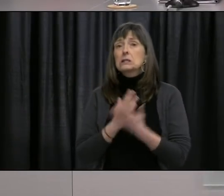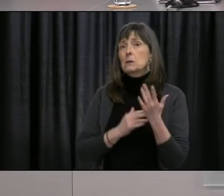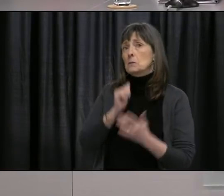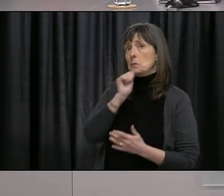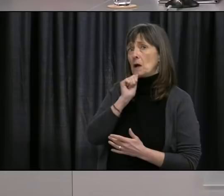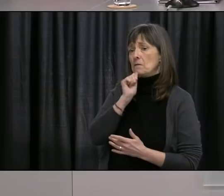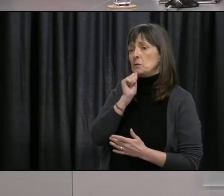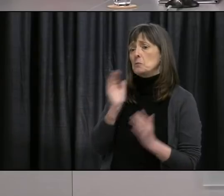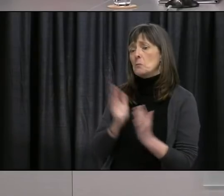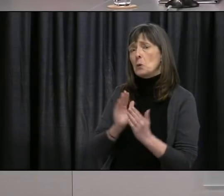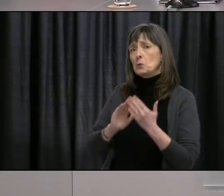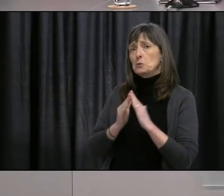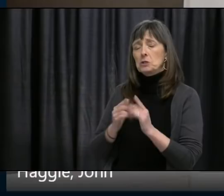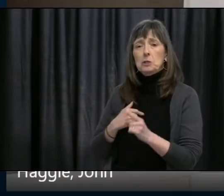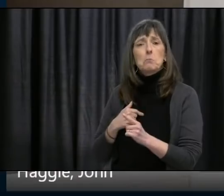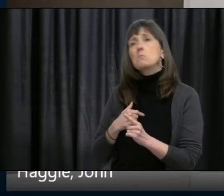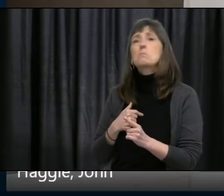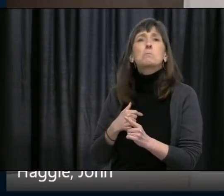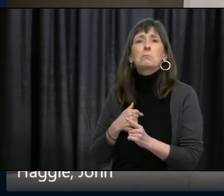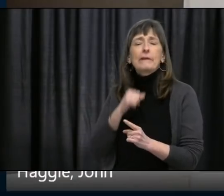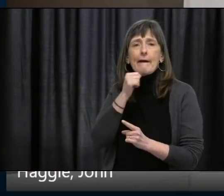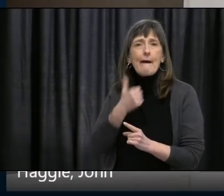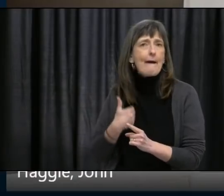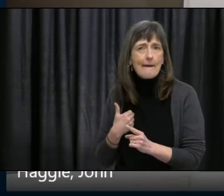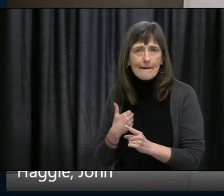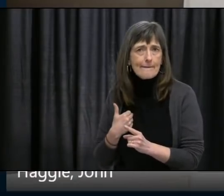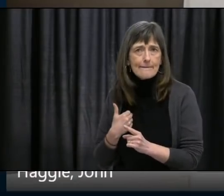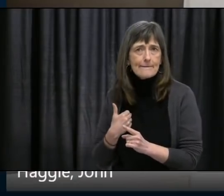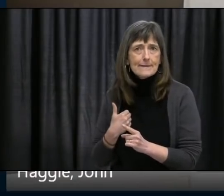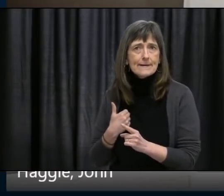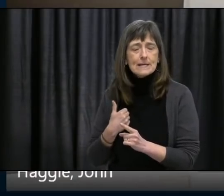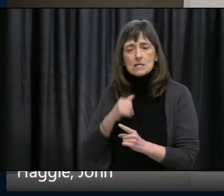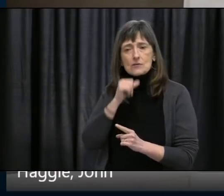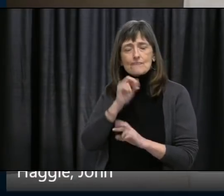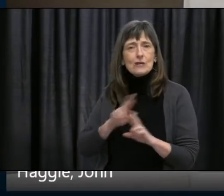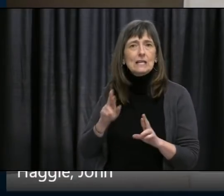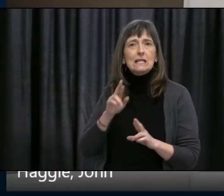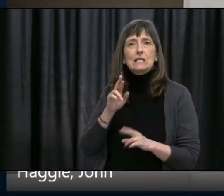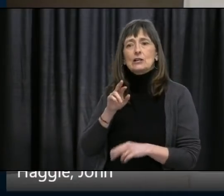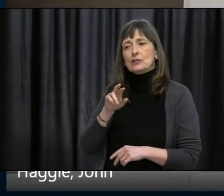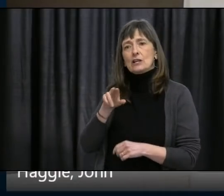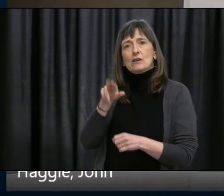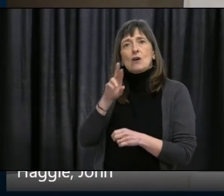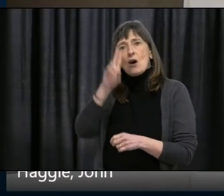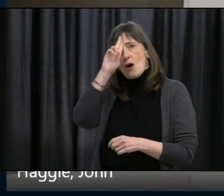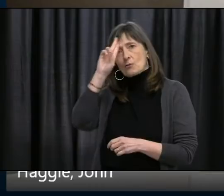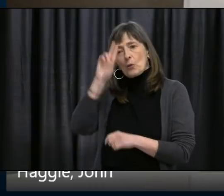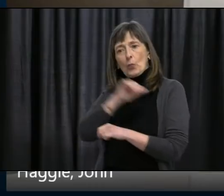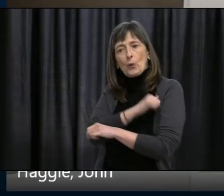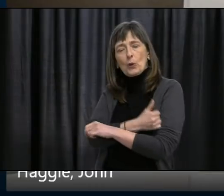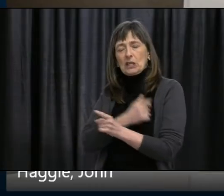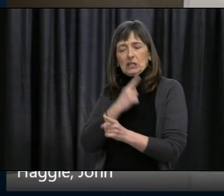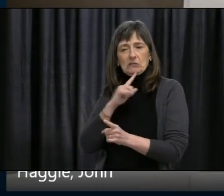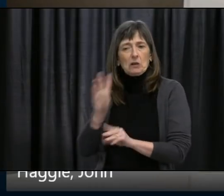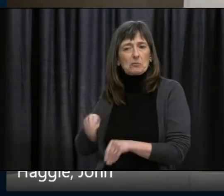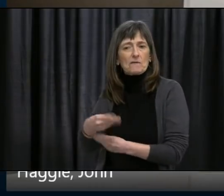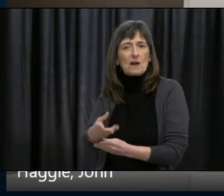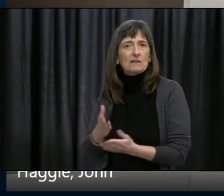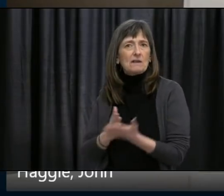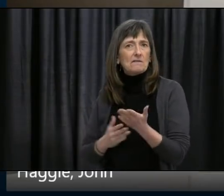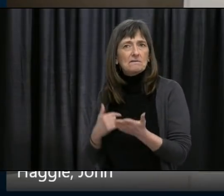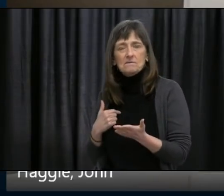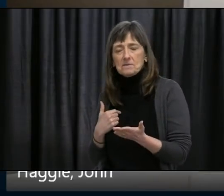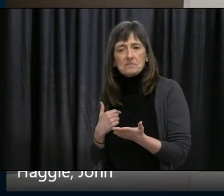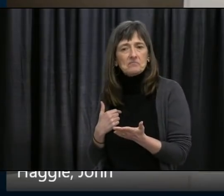on in rural areas, who say they don't have the appropriate PPE. They say they're not getting enough from the RHAs. They last even a day in some cases.